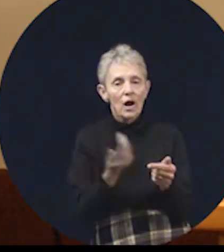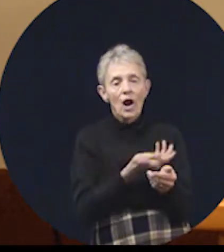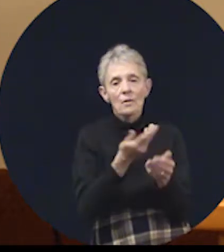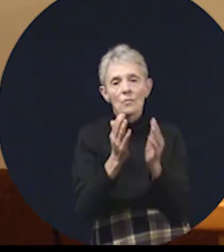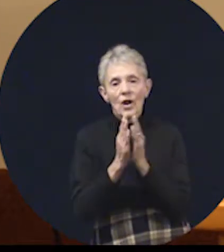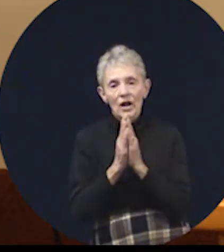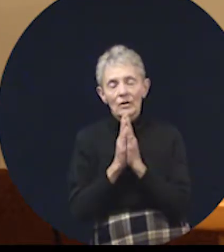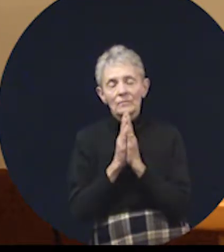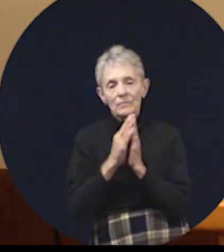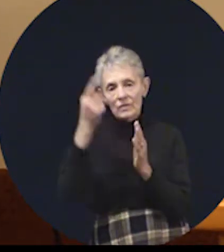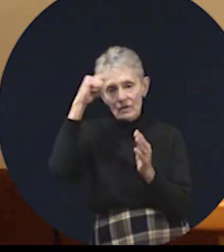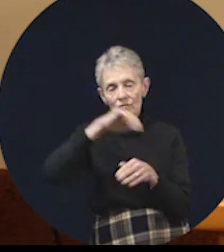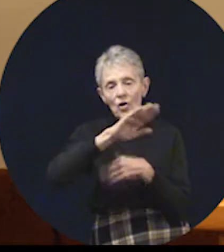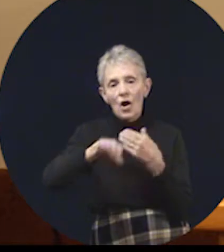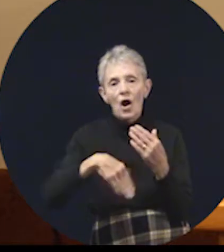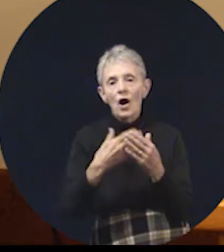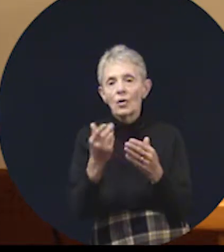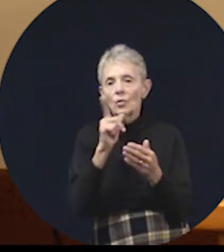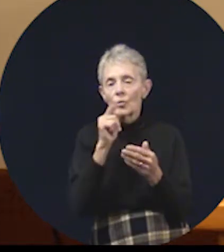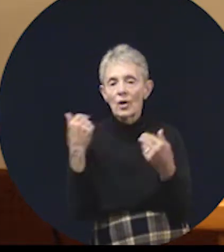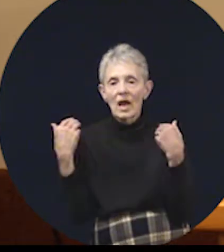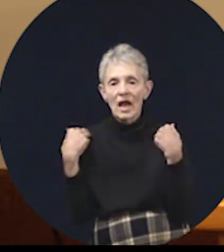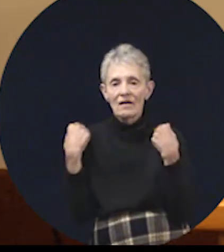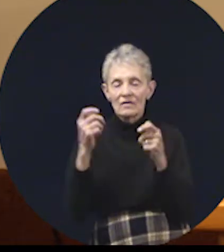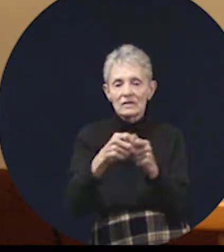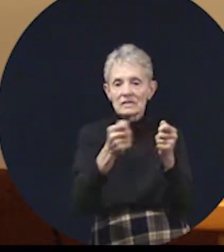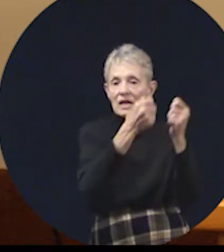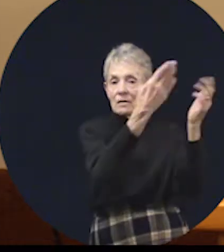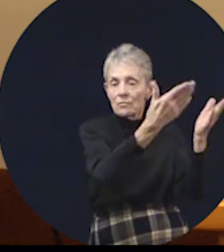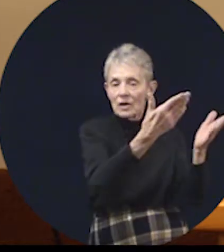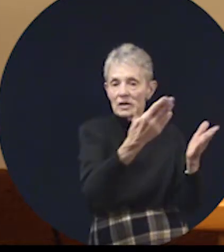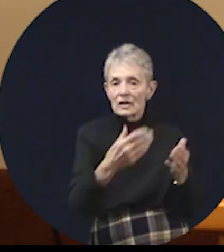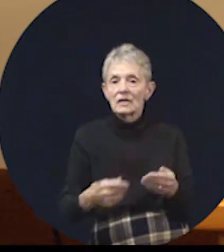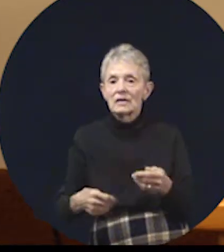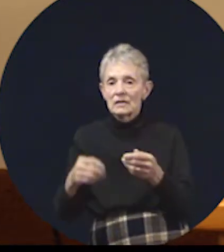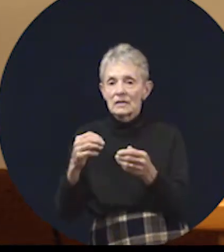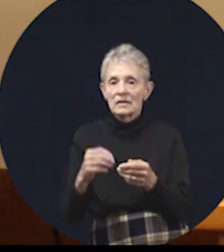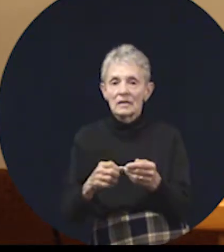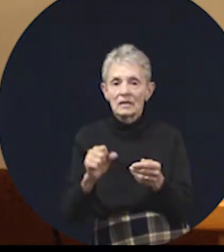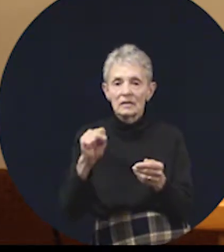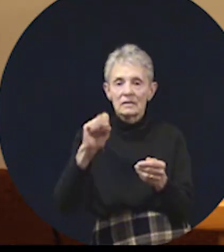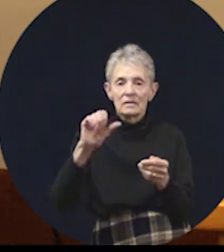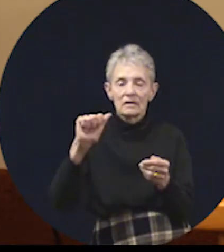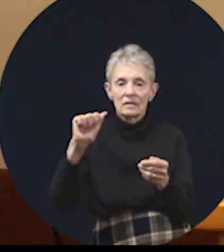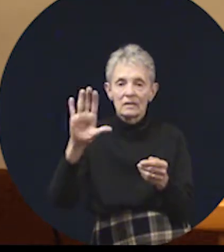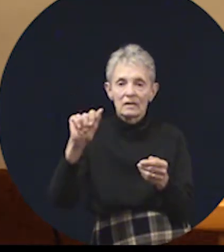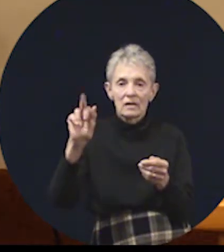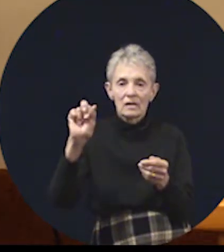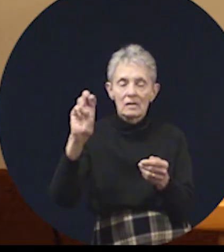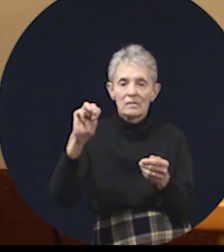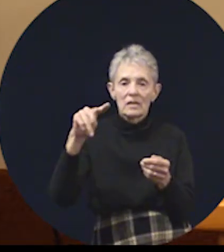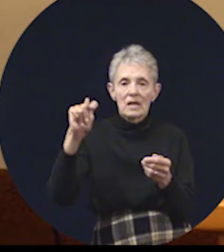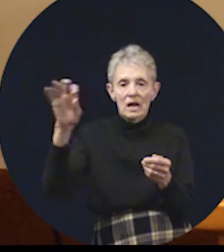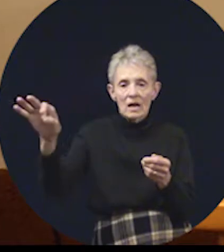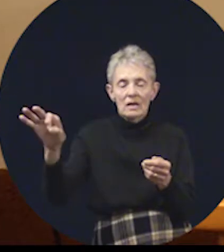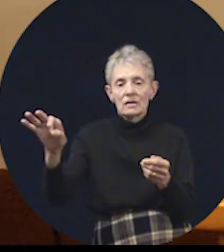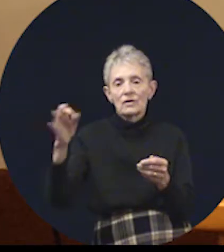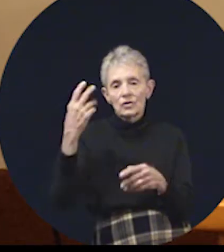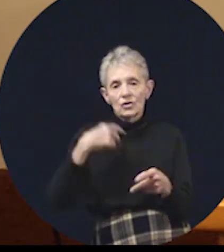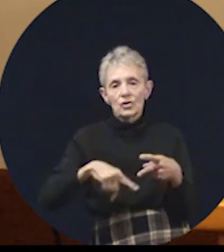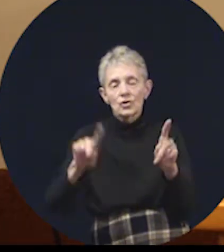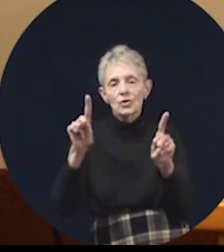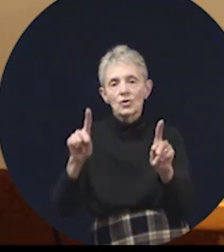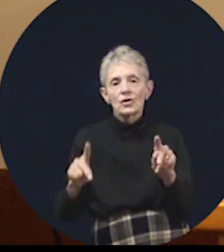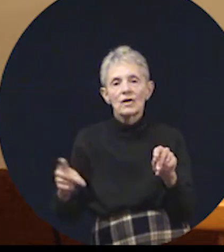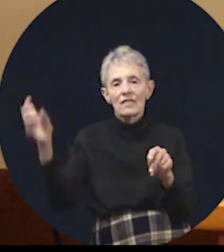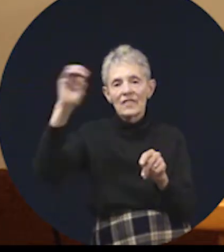prayer. For all those who have celebrated sacraments of initiation this Easter season, as they